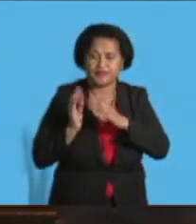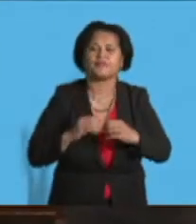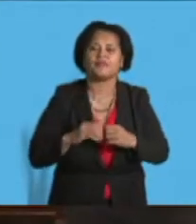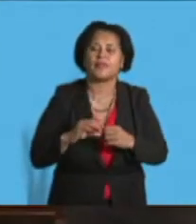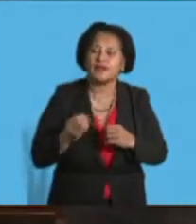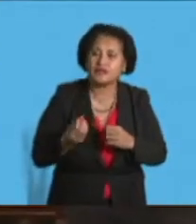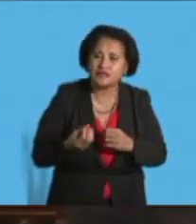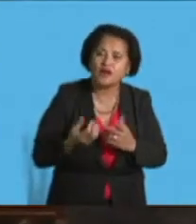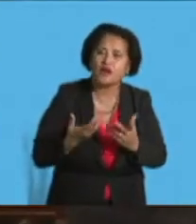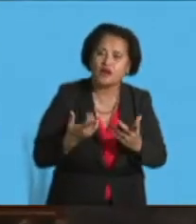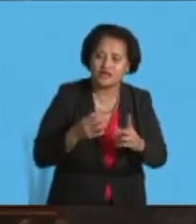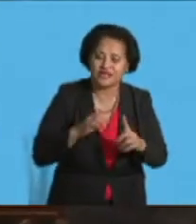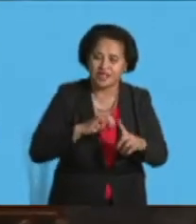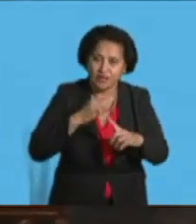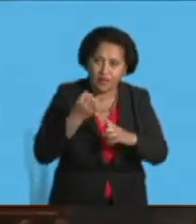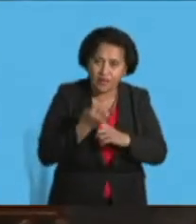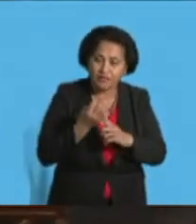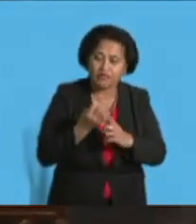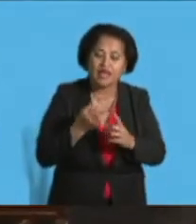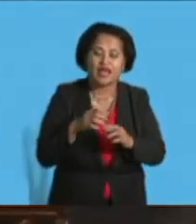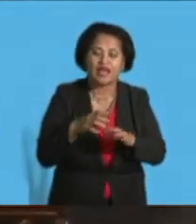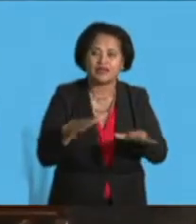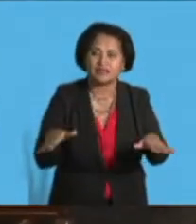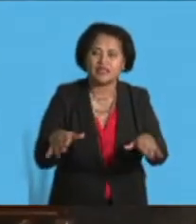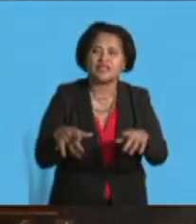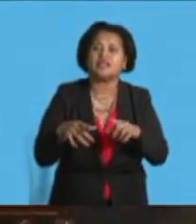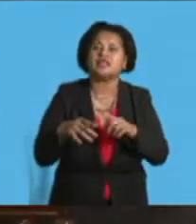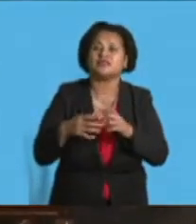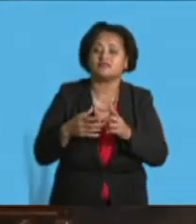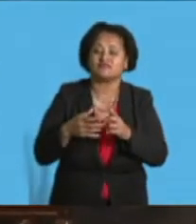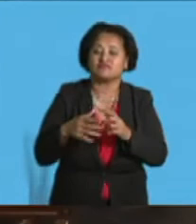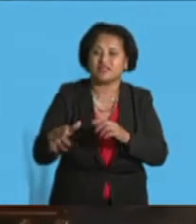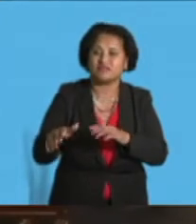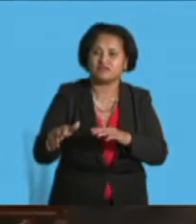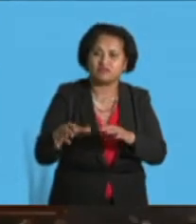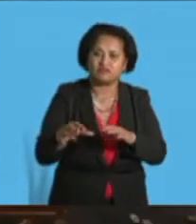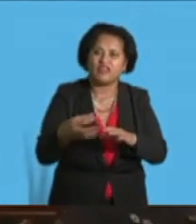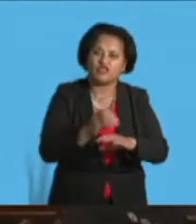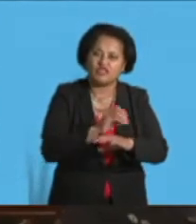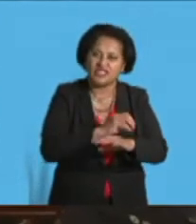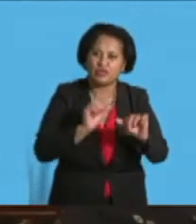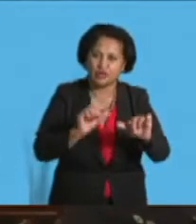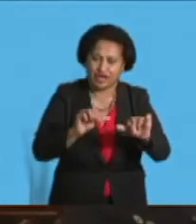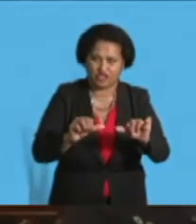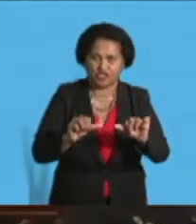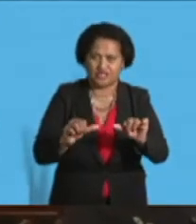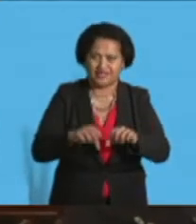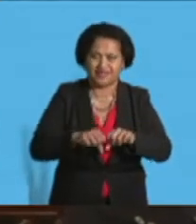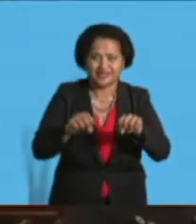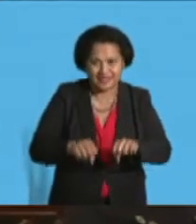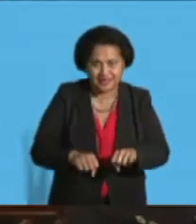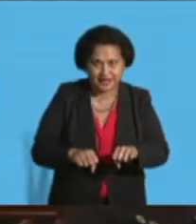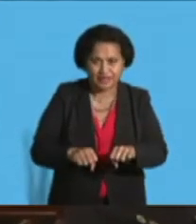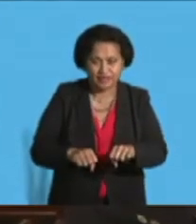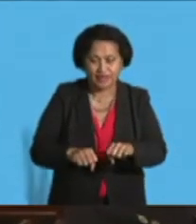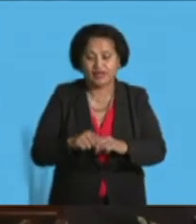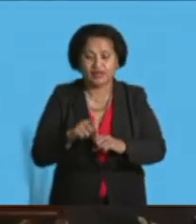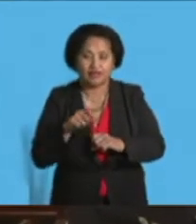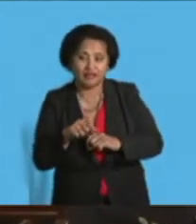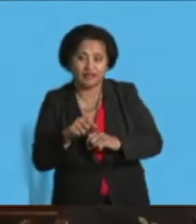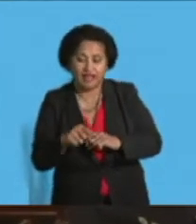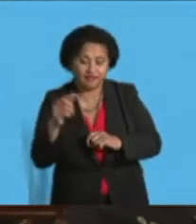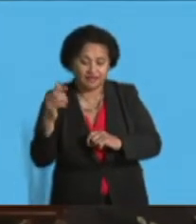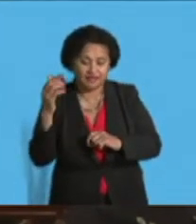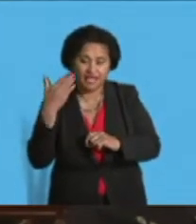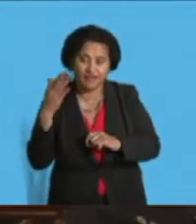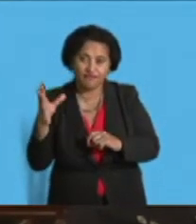environmental, ecological value and also provide a wide range of ecological systems. Ecosystem services result from a